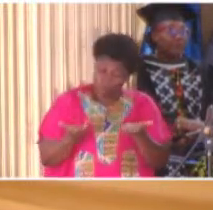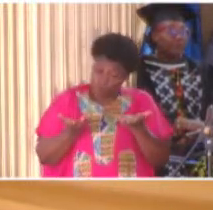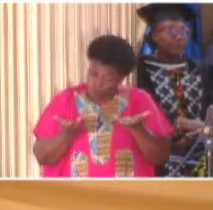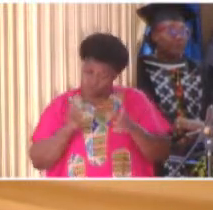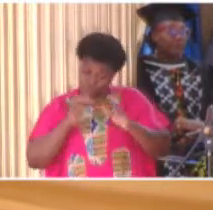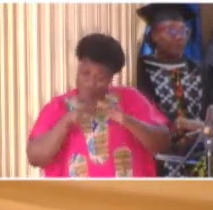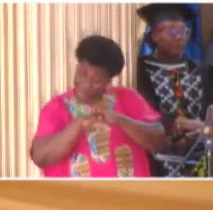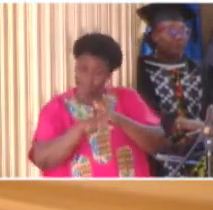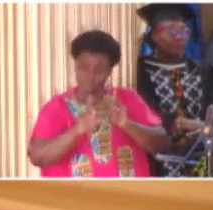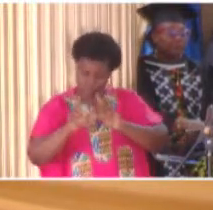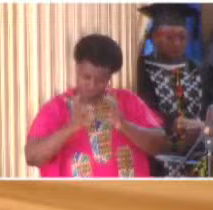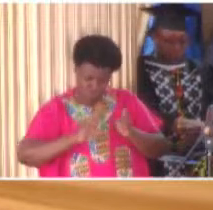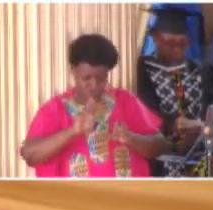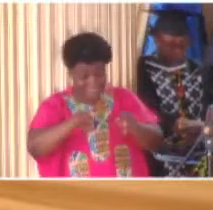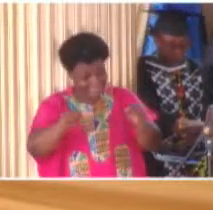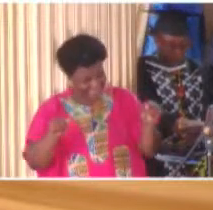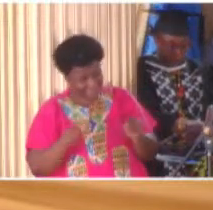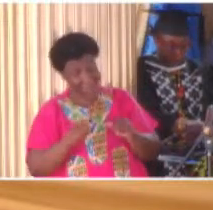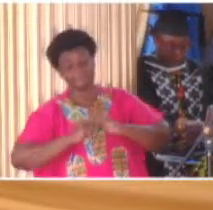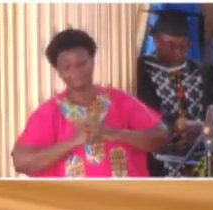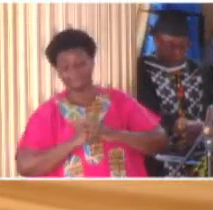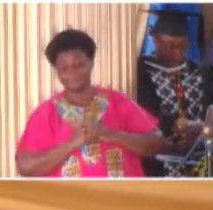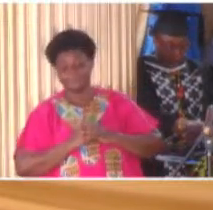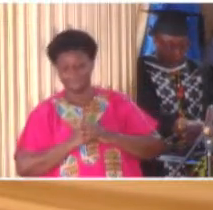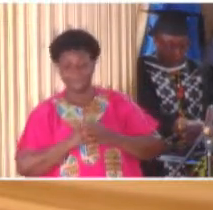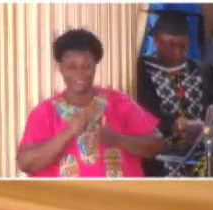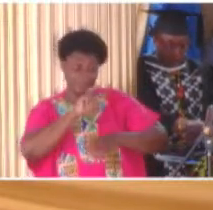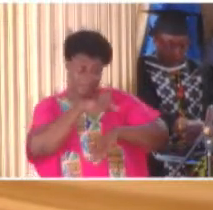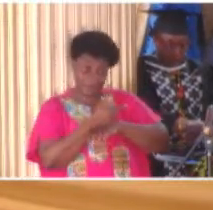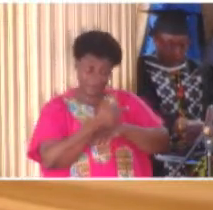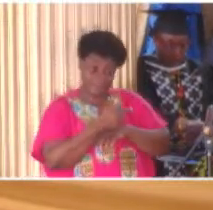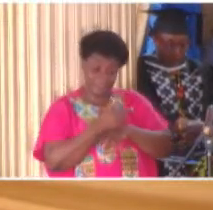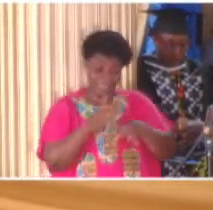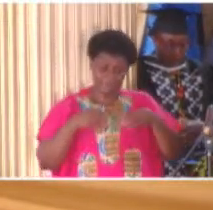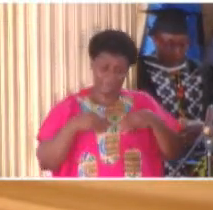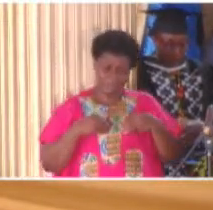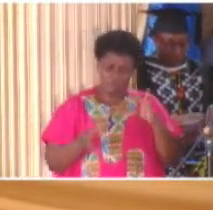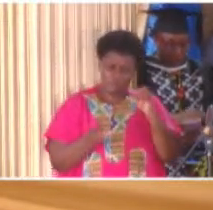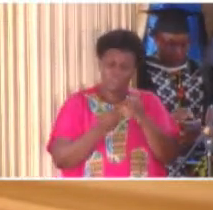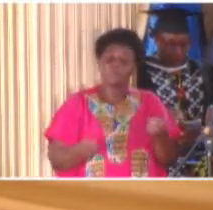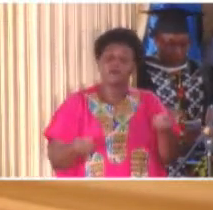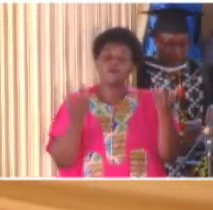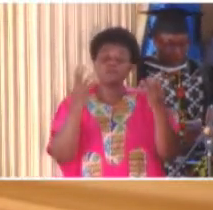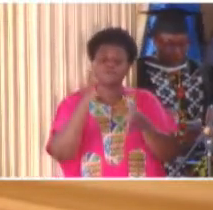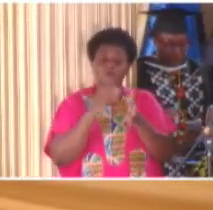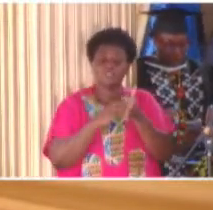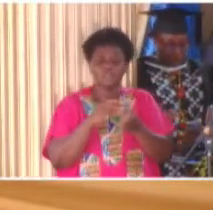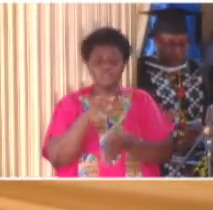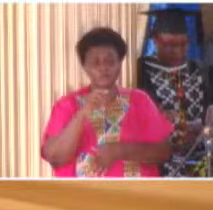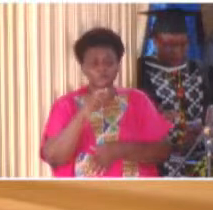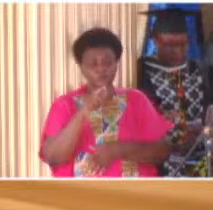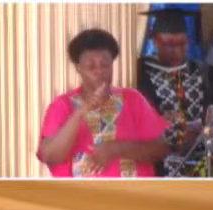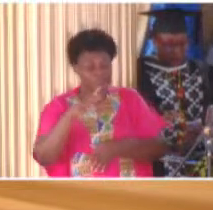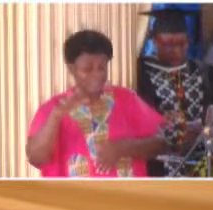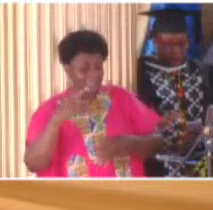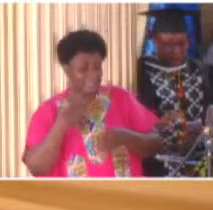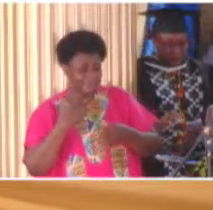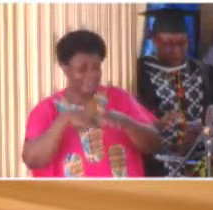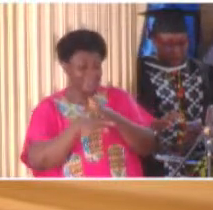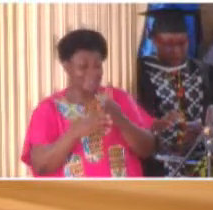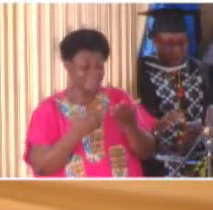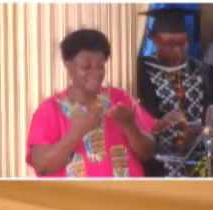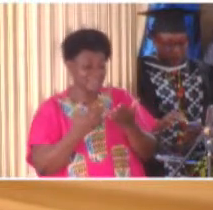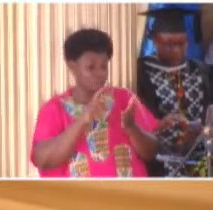options. For graduate admissions, a total of 4,523 students have enrolled for programs